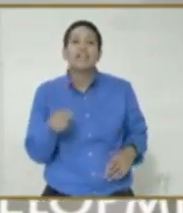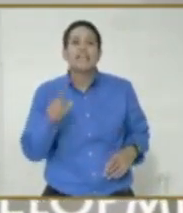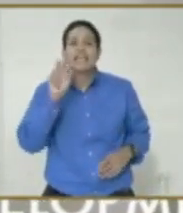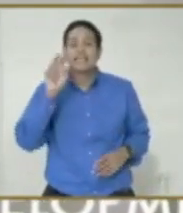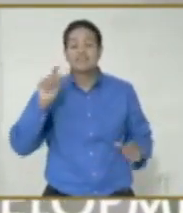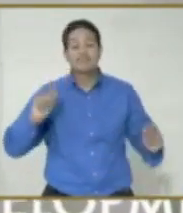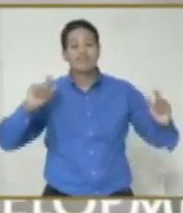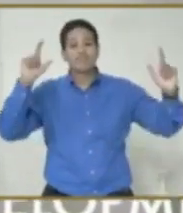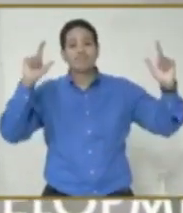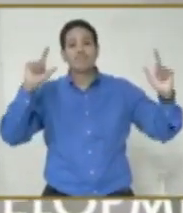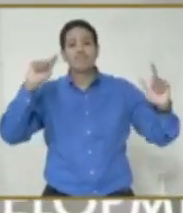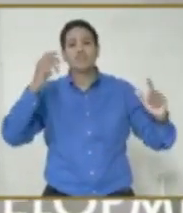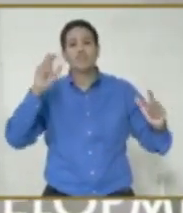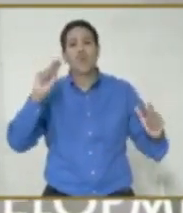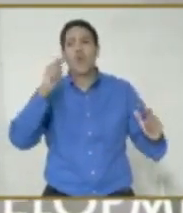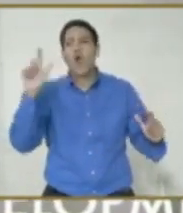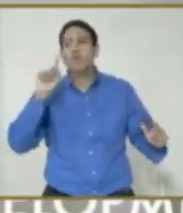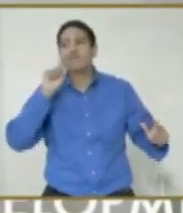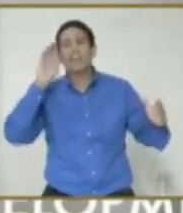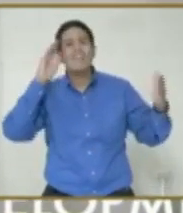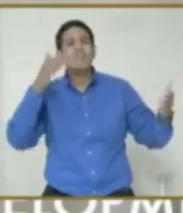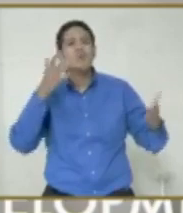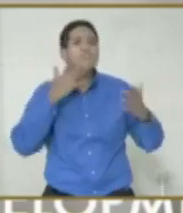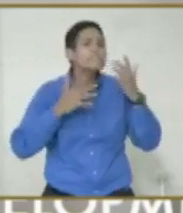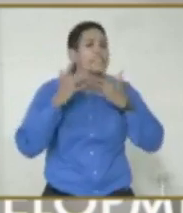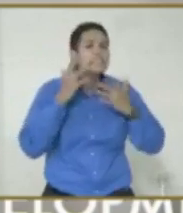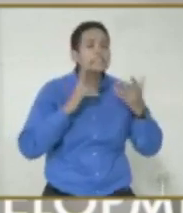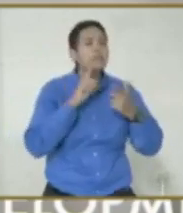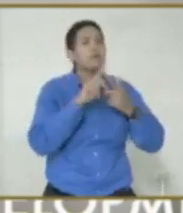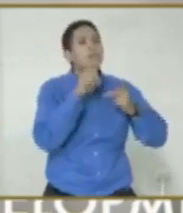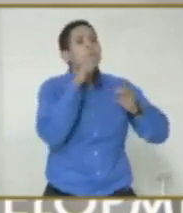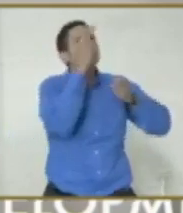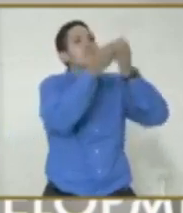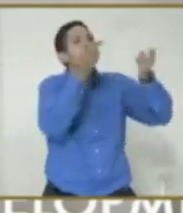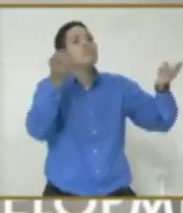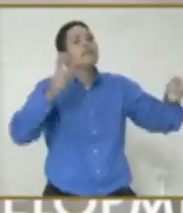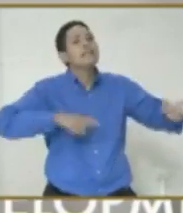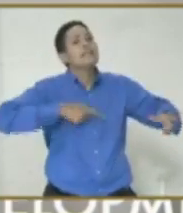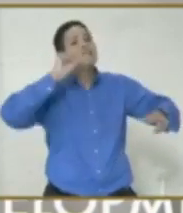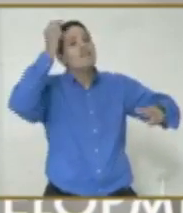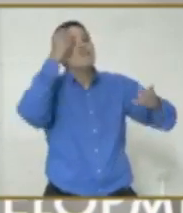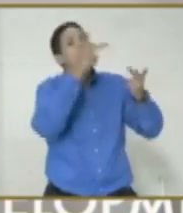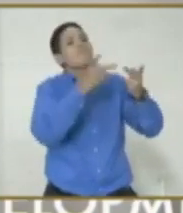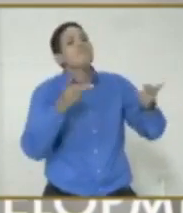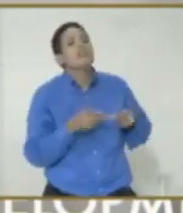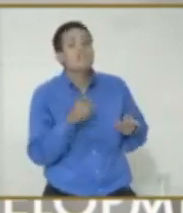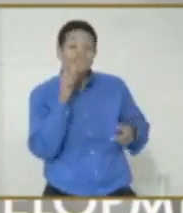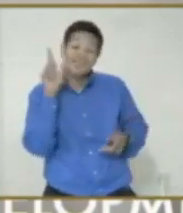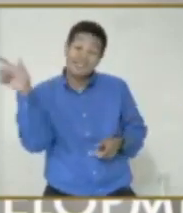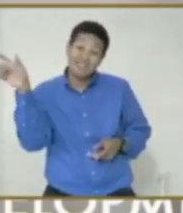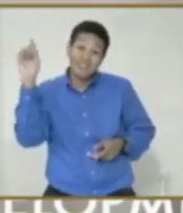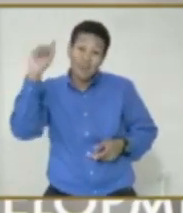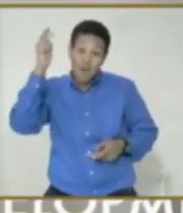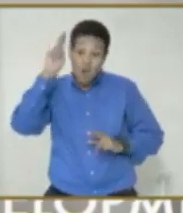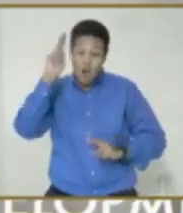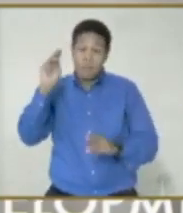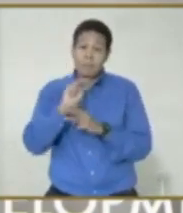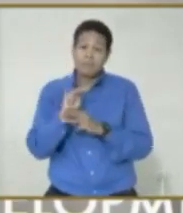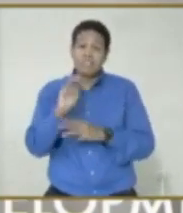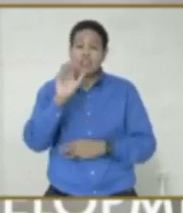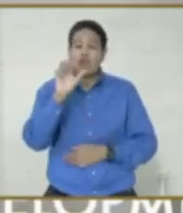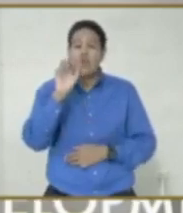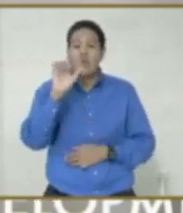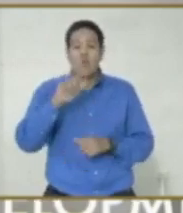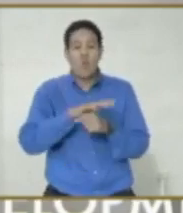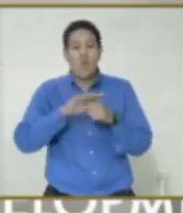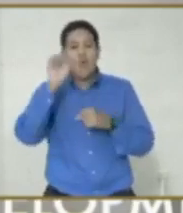Digital Town Hall focusing on the homeless and infirm, hosted by the Honourable Minister of Local Government, the Honourable Desmond